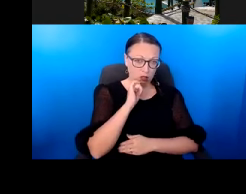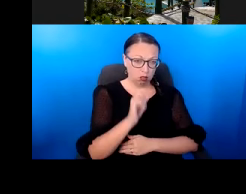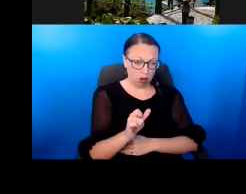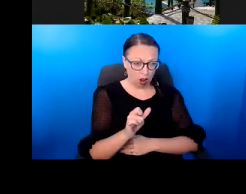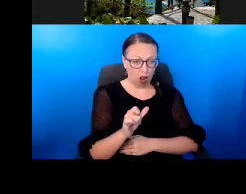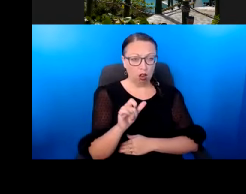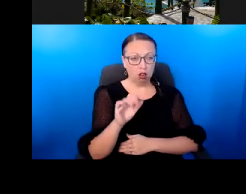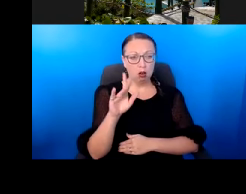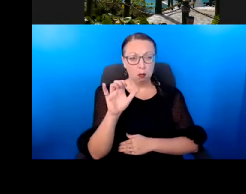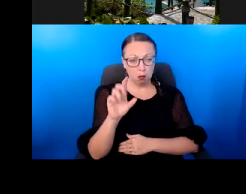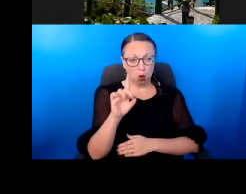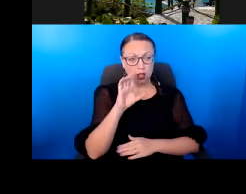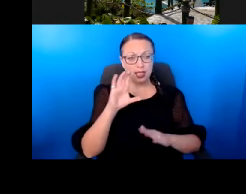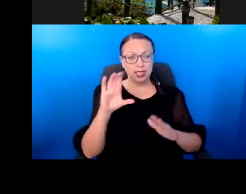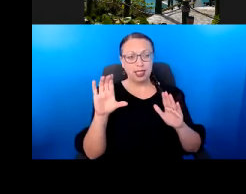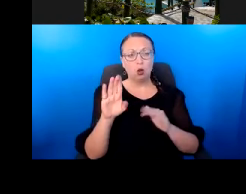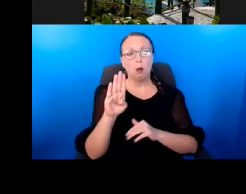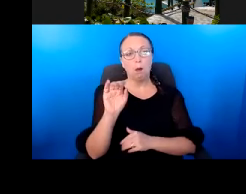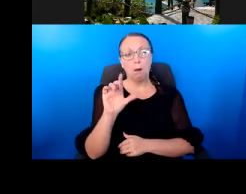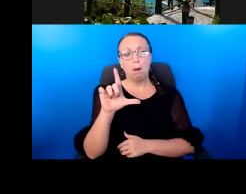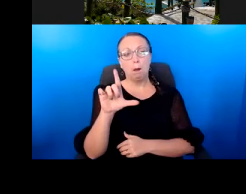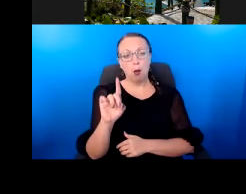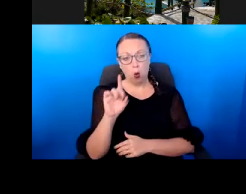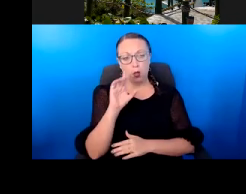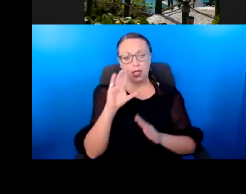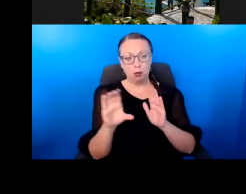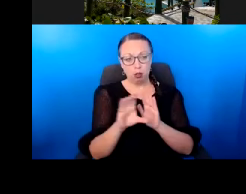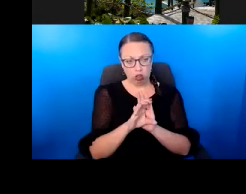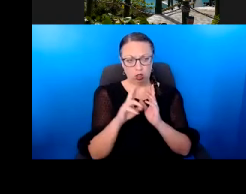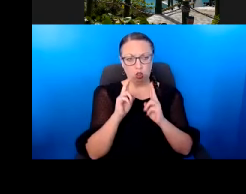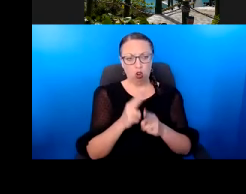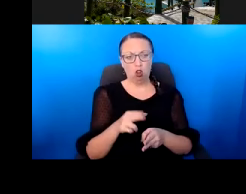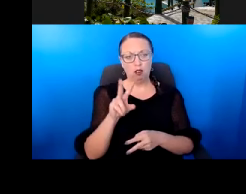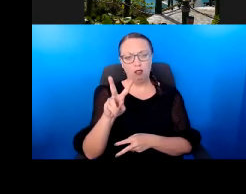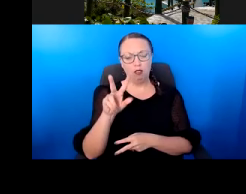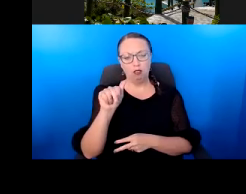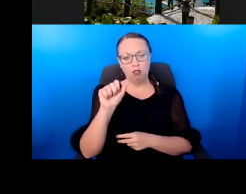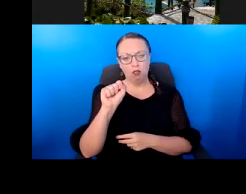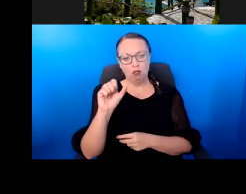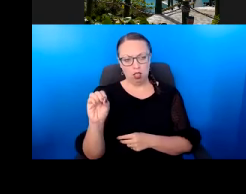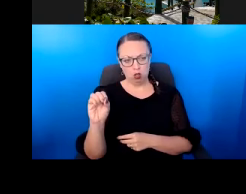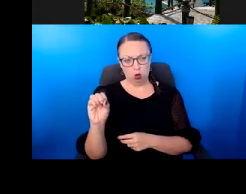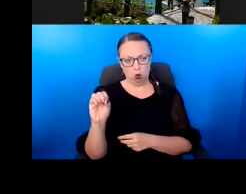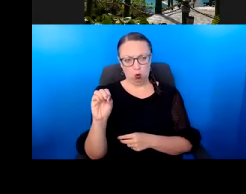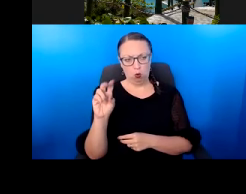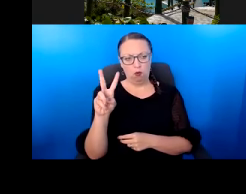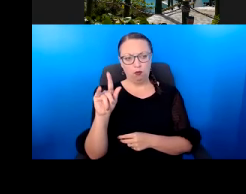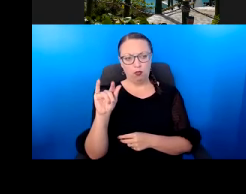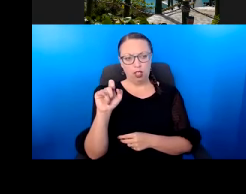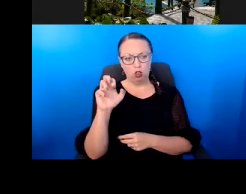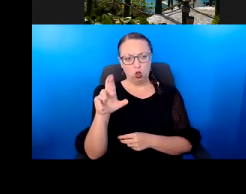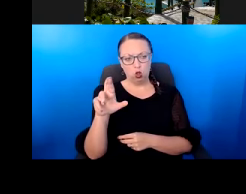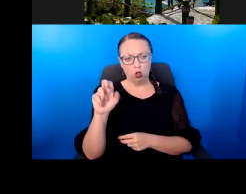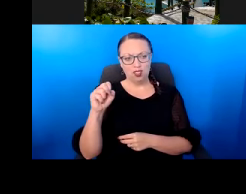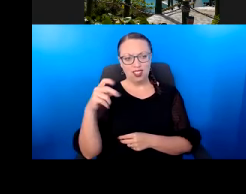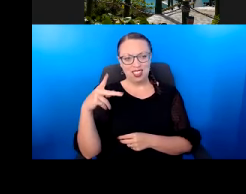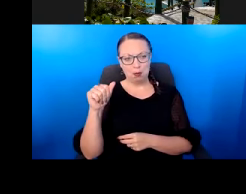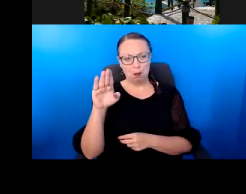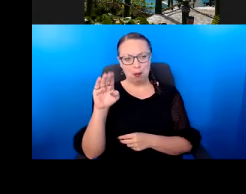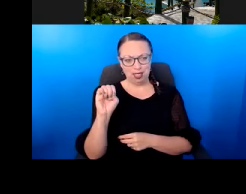imaging method called VASO, vascular space occupancy imaging. This is really the work